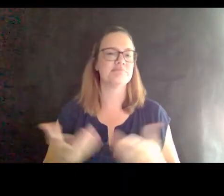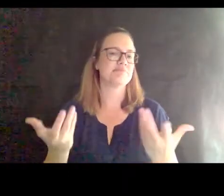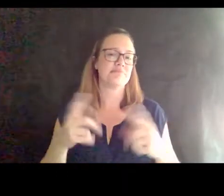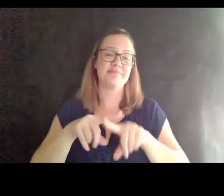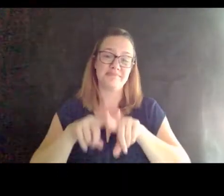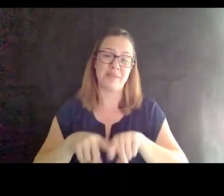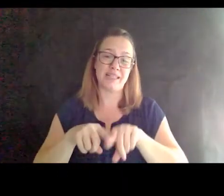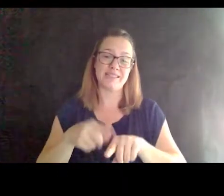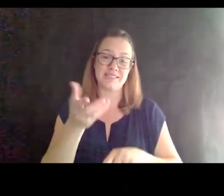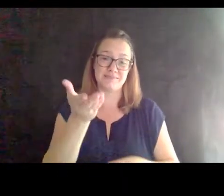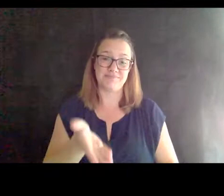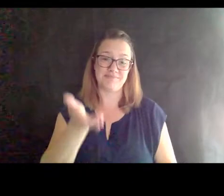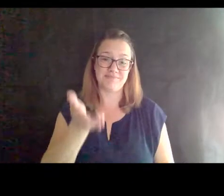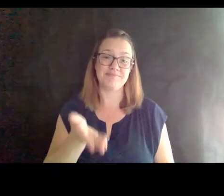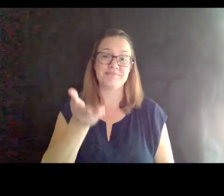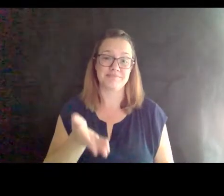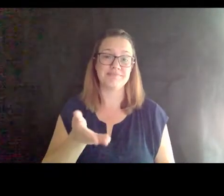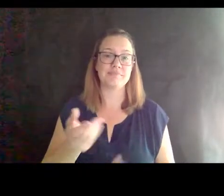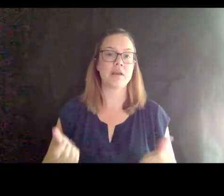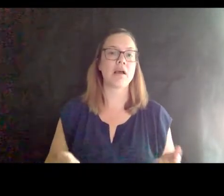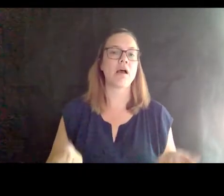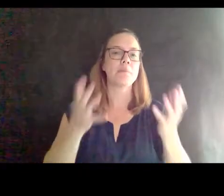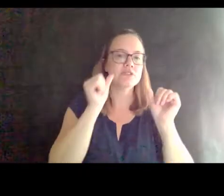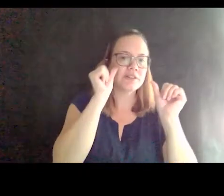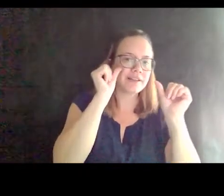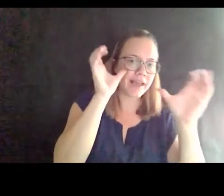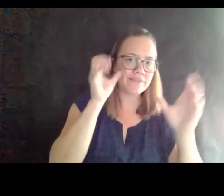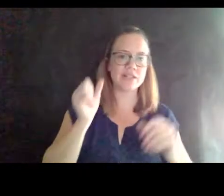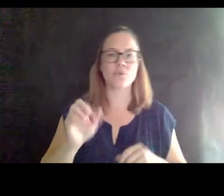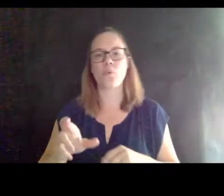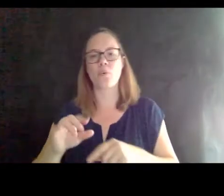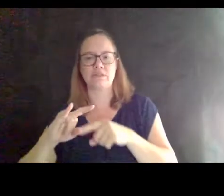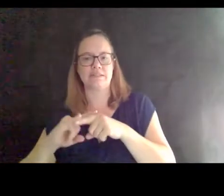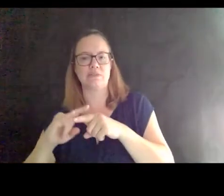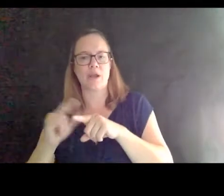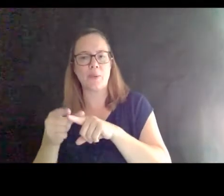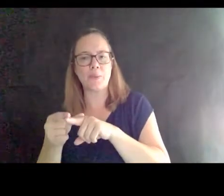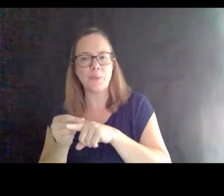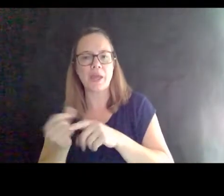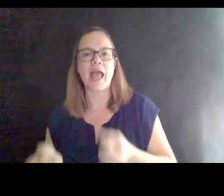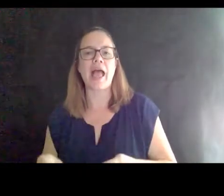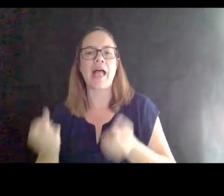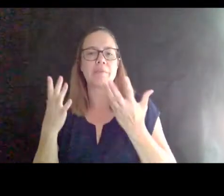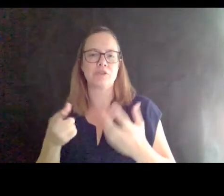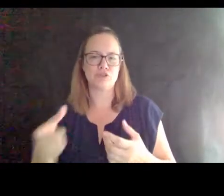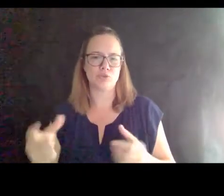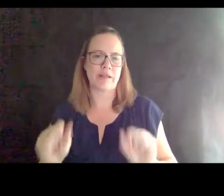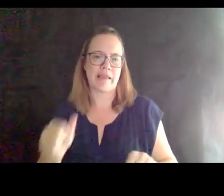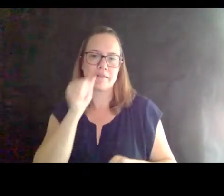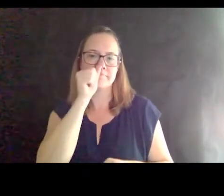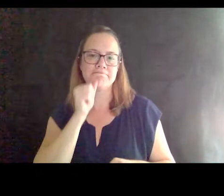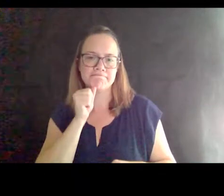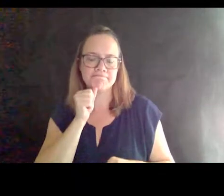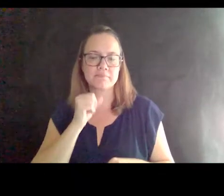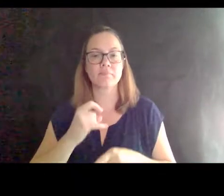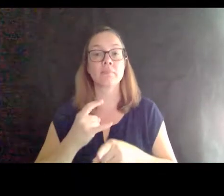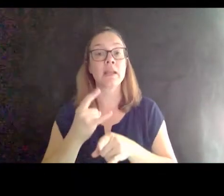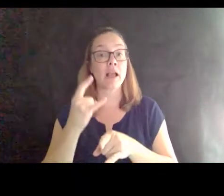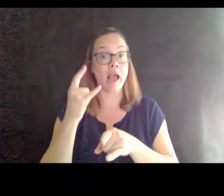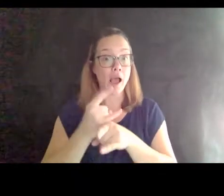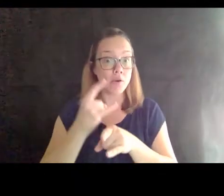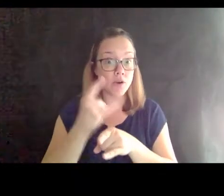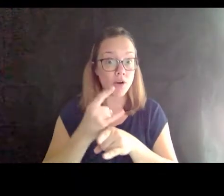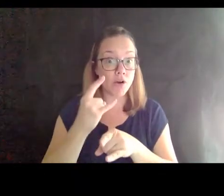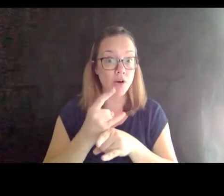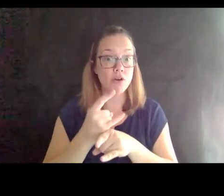determining what works for you is how much caffeine or nicotine you can have. And when it comes to alcohol, moderation